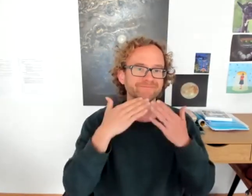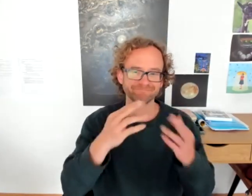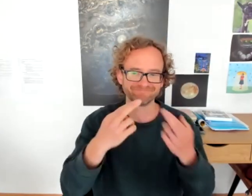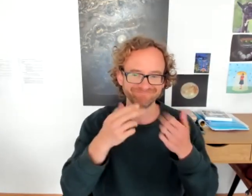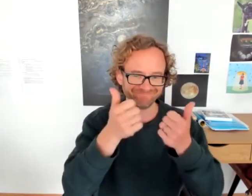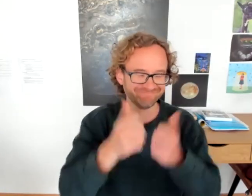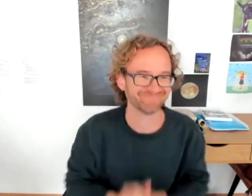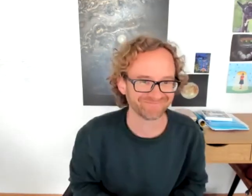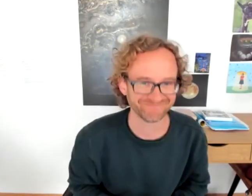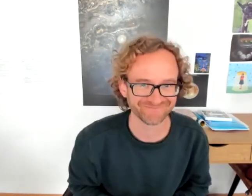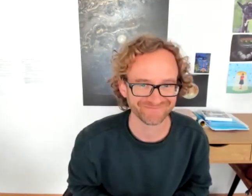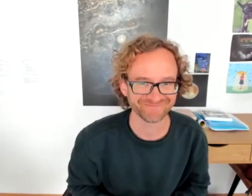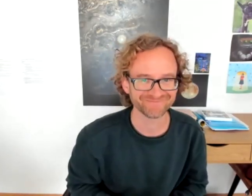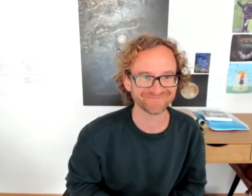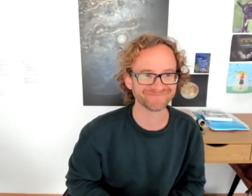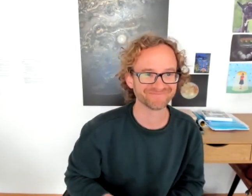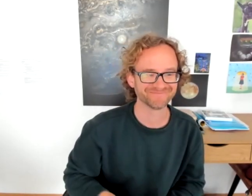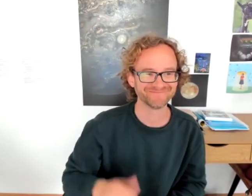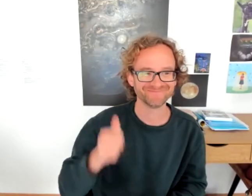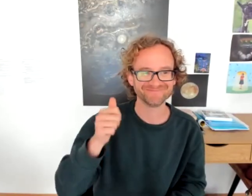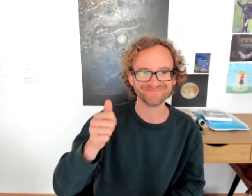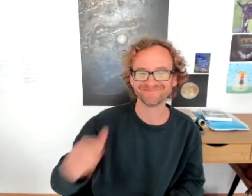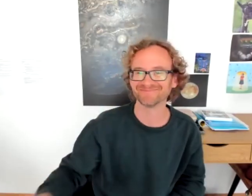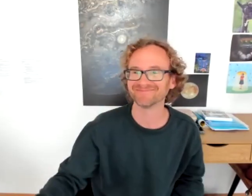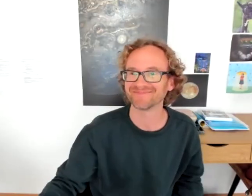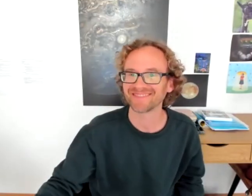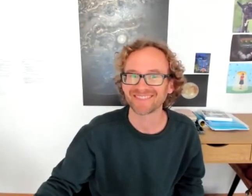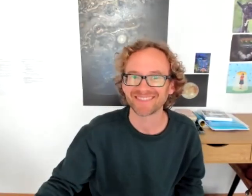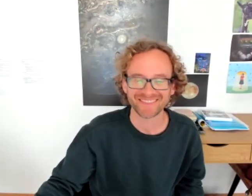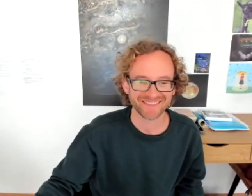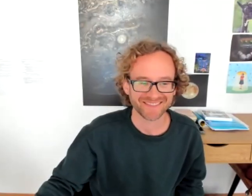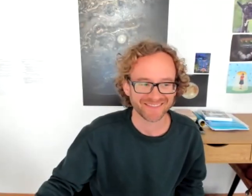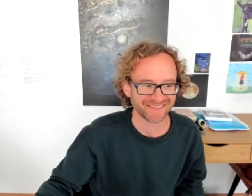Okay, great. Thank you so much for your answer.